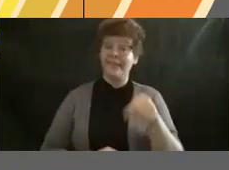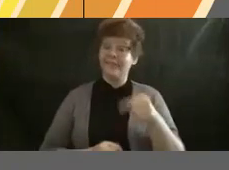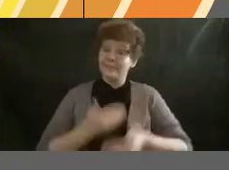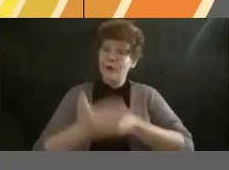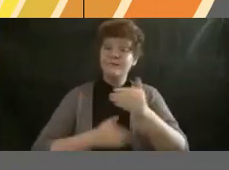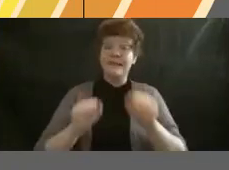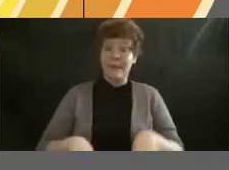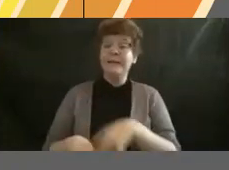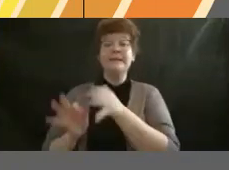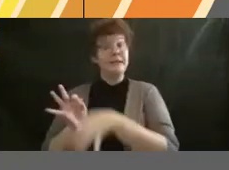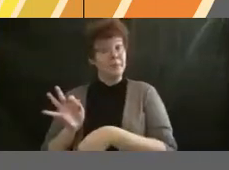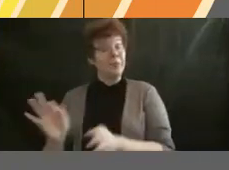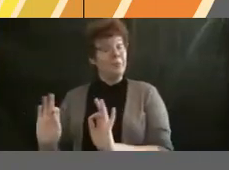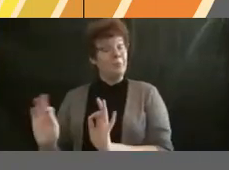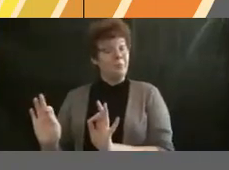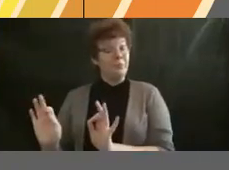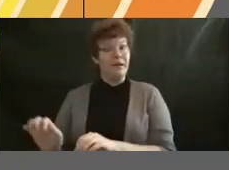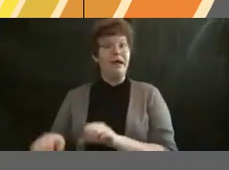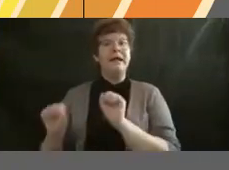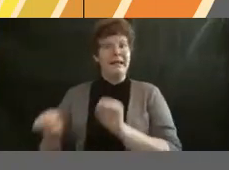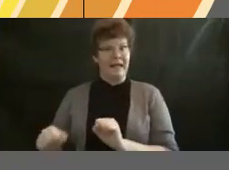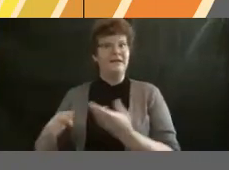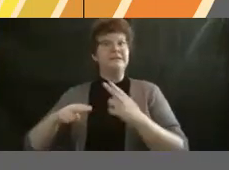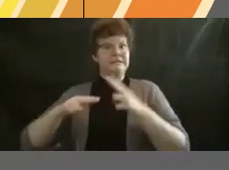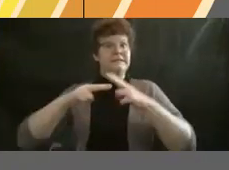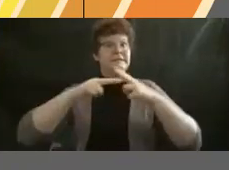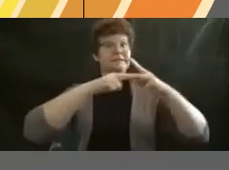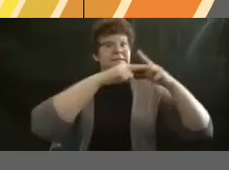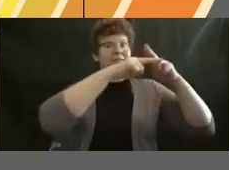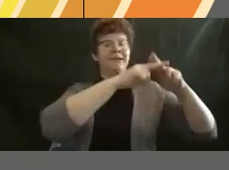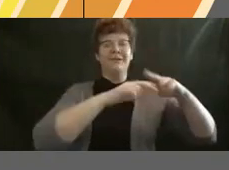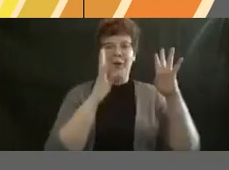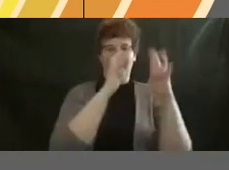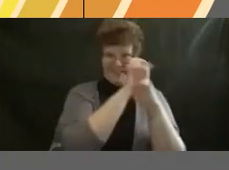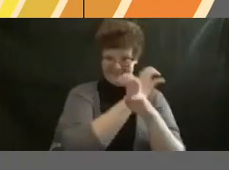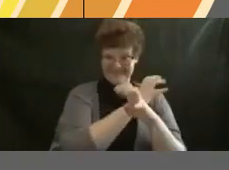one, and we go from one extreme to the other in this lesson.